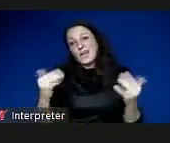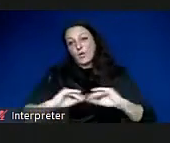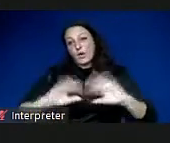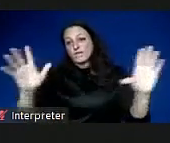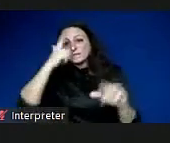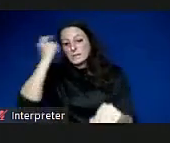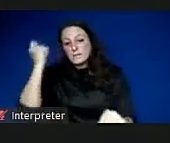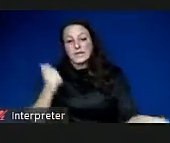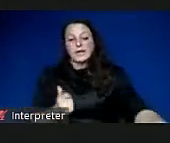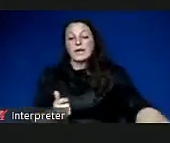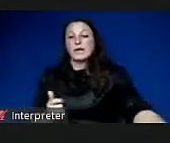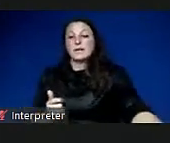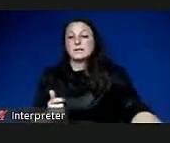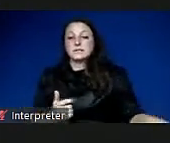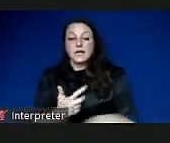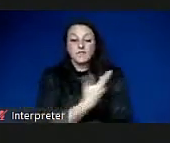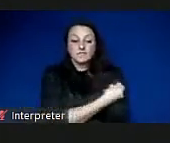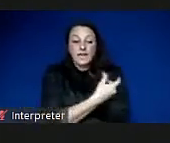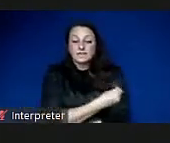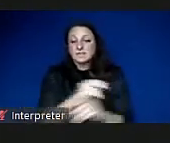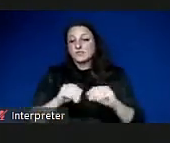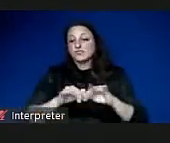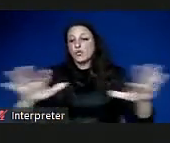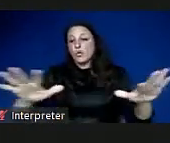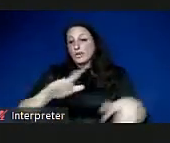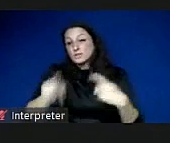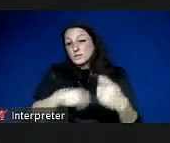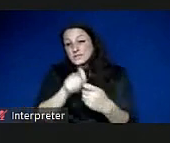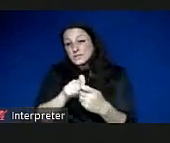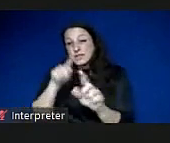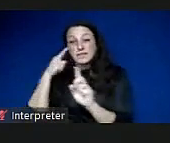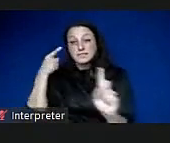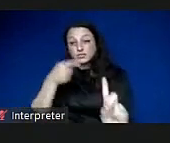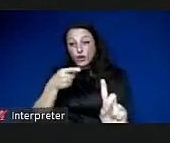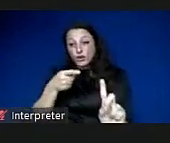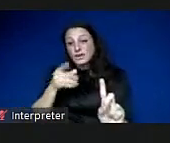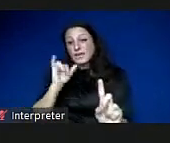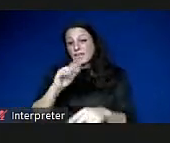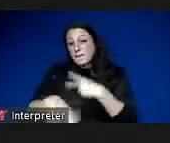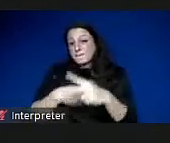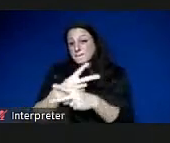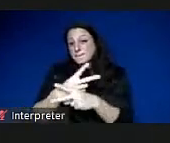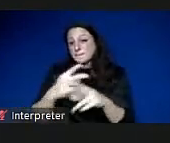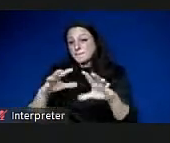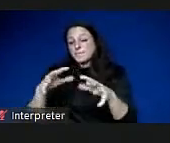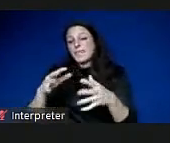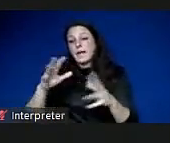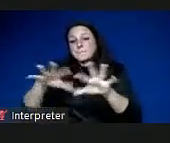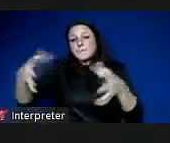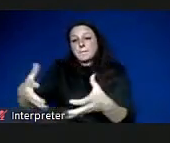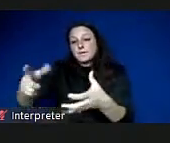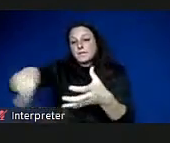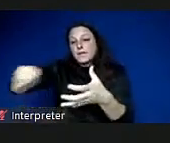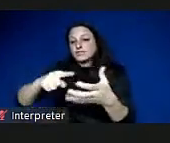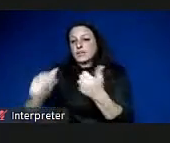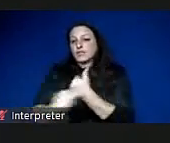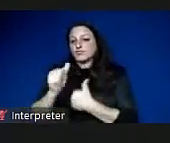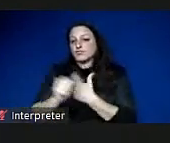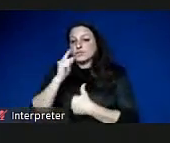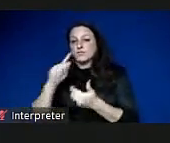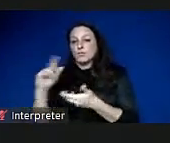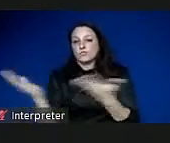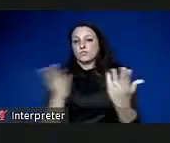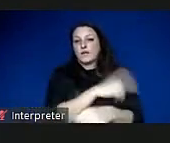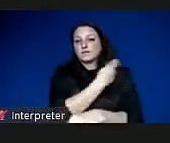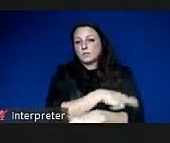of vaccine rollout, and specifically targeting those populations that are most at risk of hospitalization in the state.